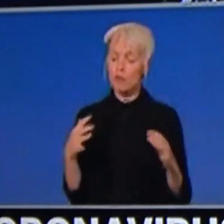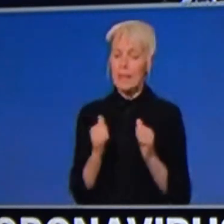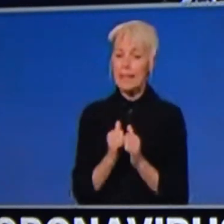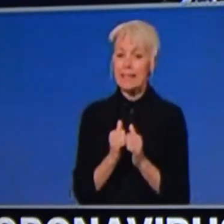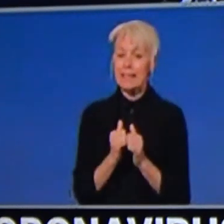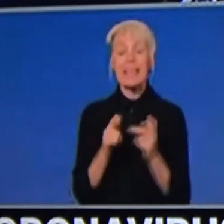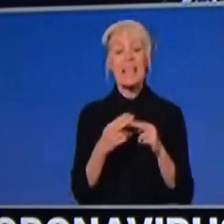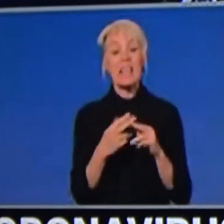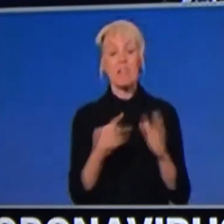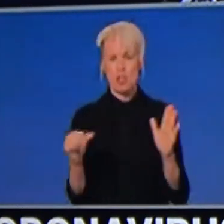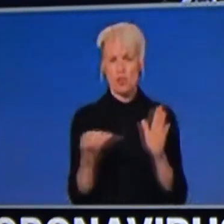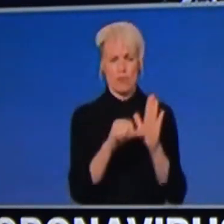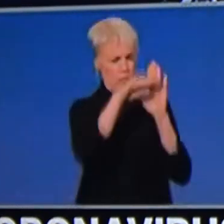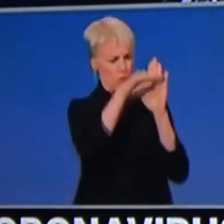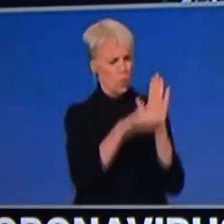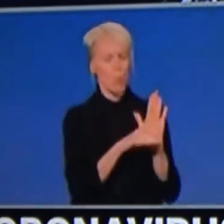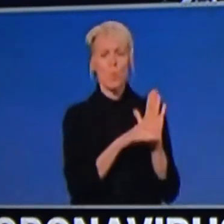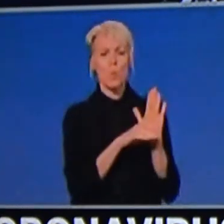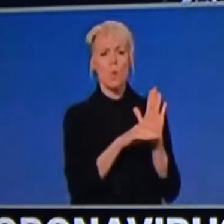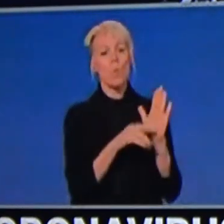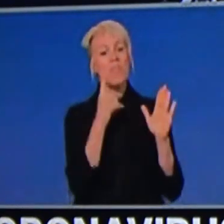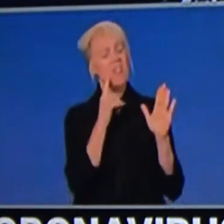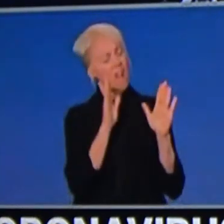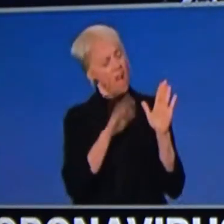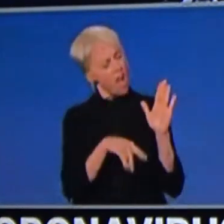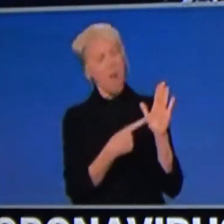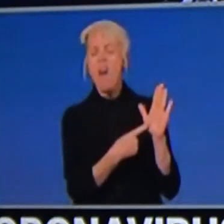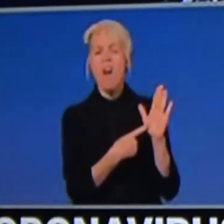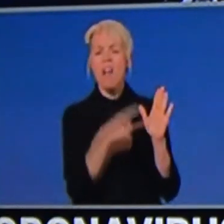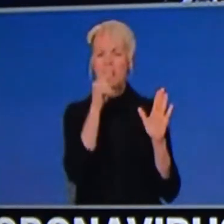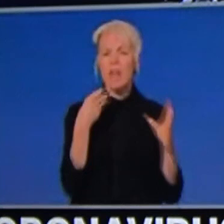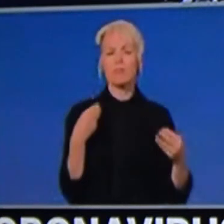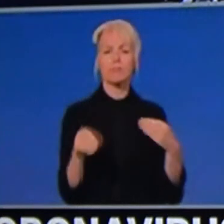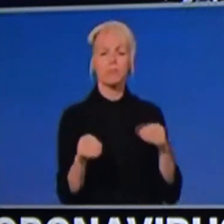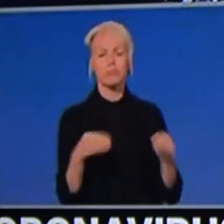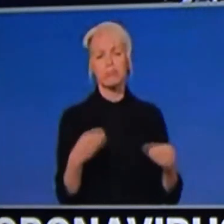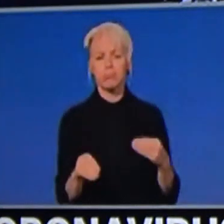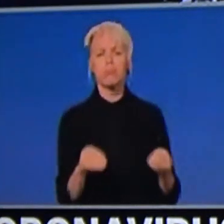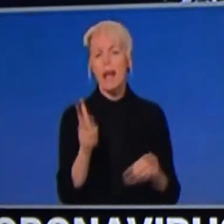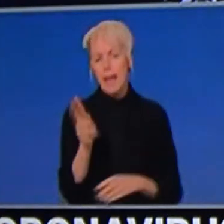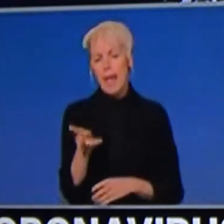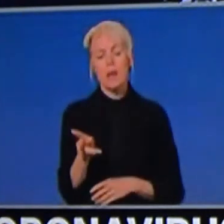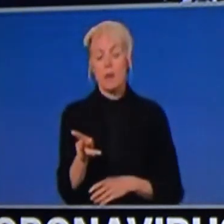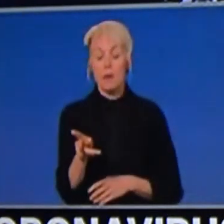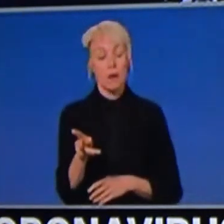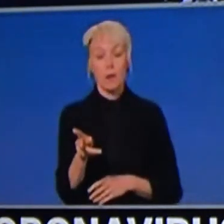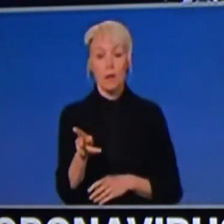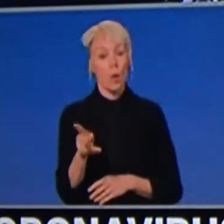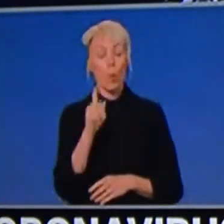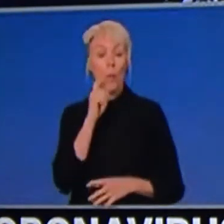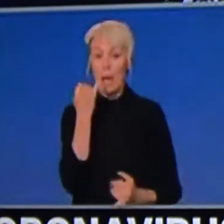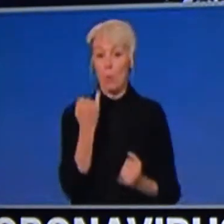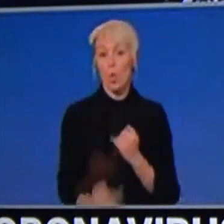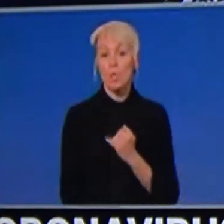are stopping or reducing that community transmission, that will inevitably lead to some